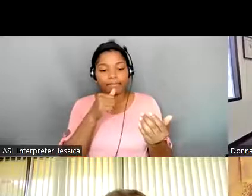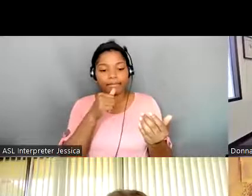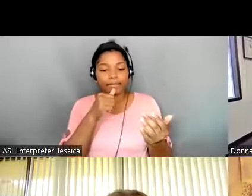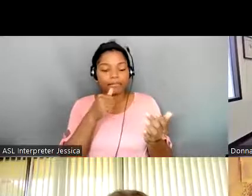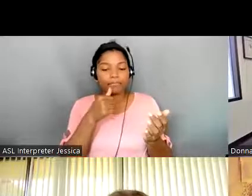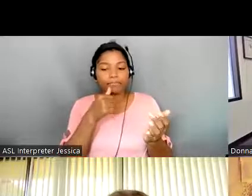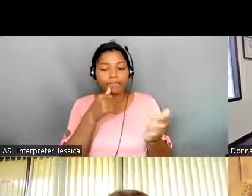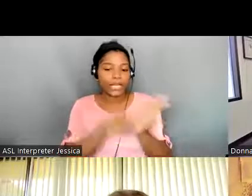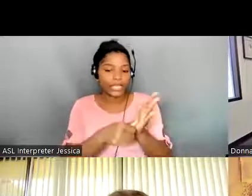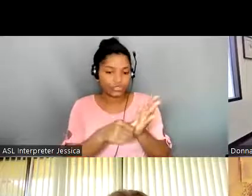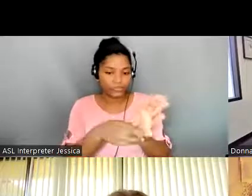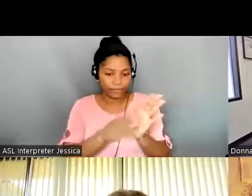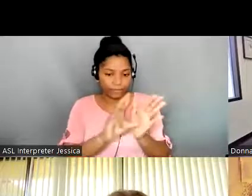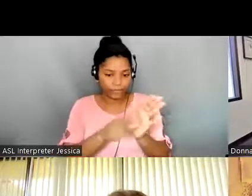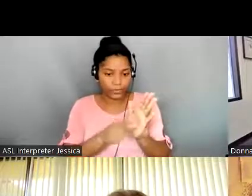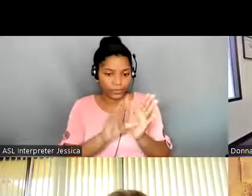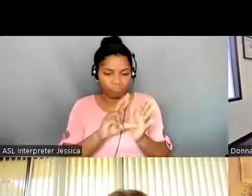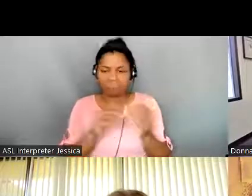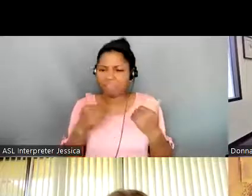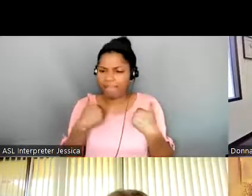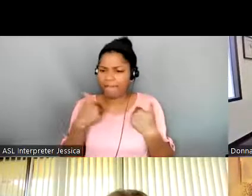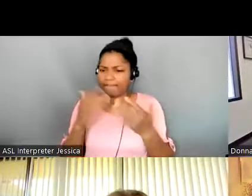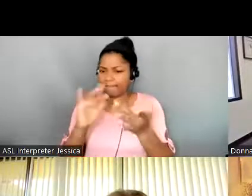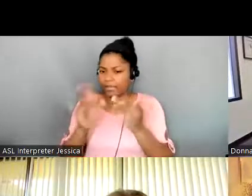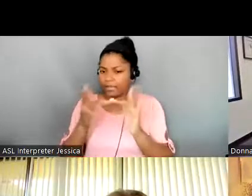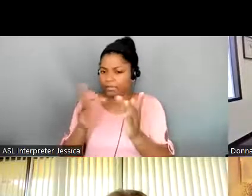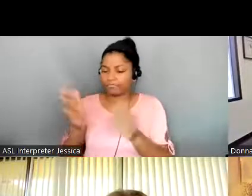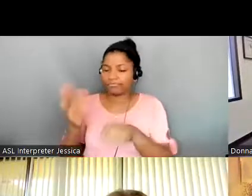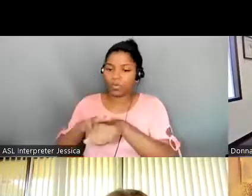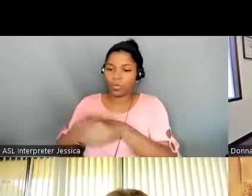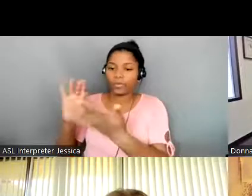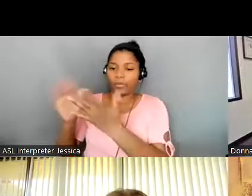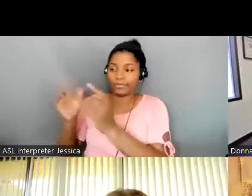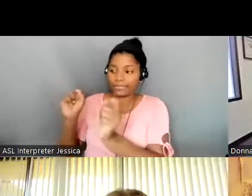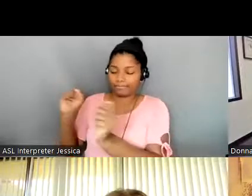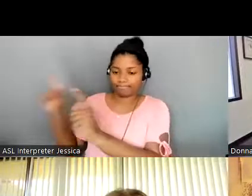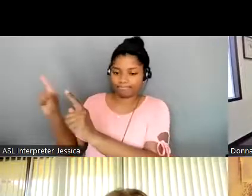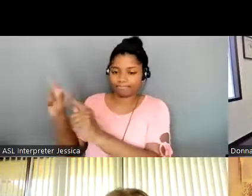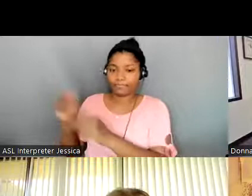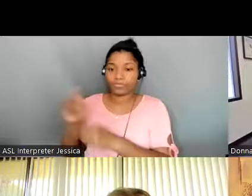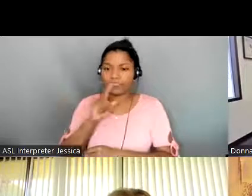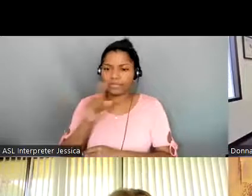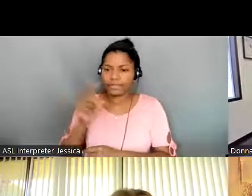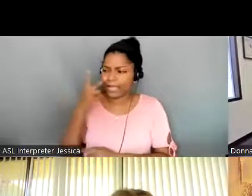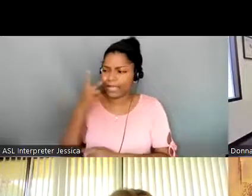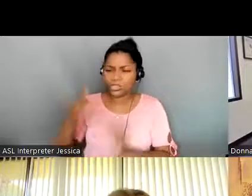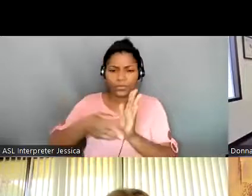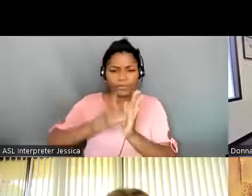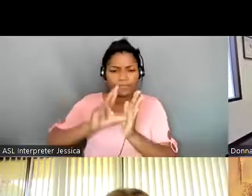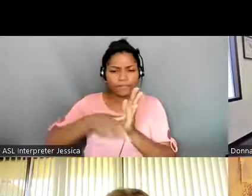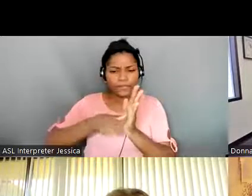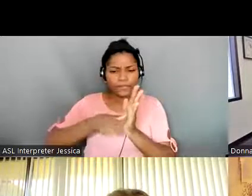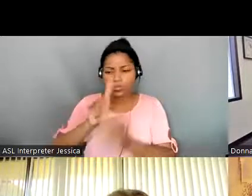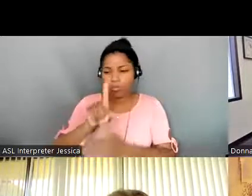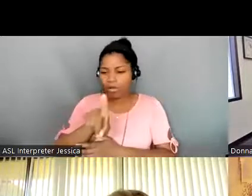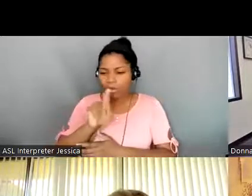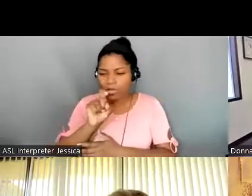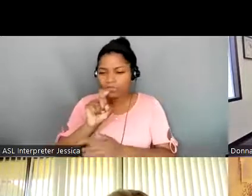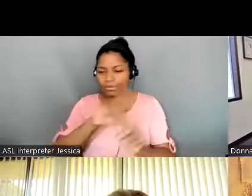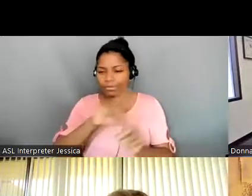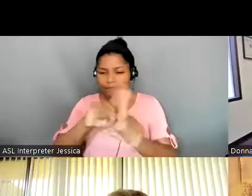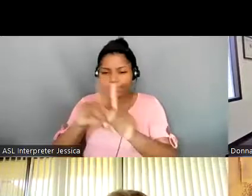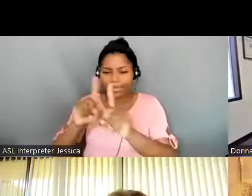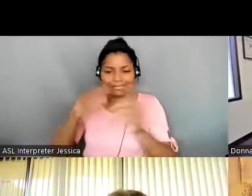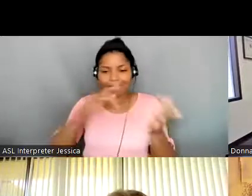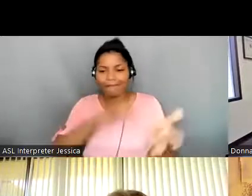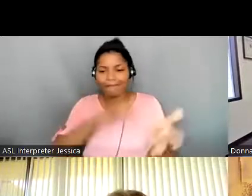available at the Commit to Connect website. And I looked at reviews of over 100 different studies of intergenerational programs.